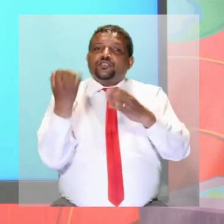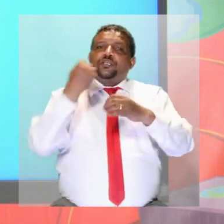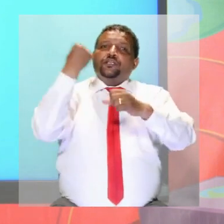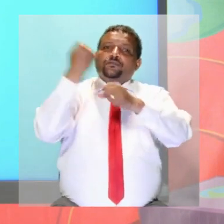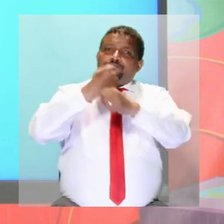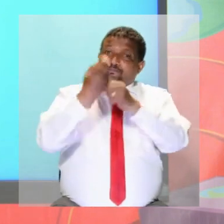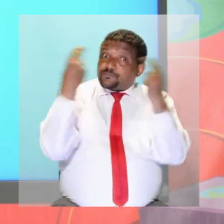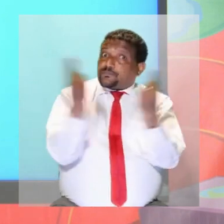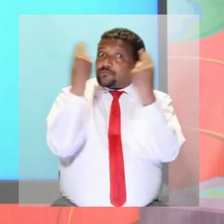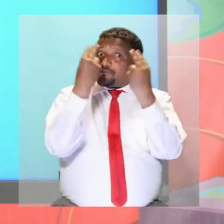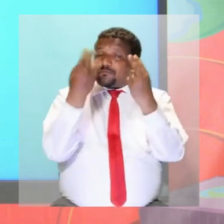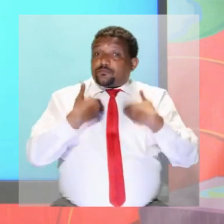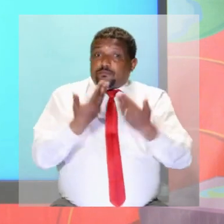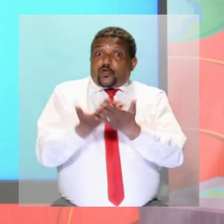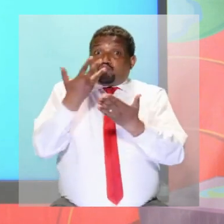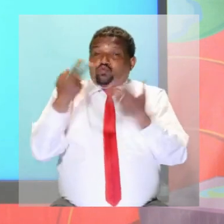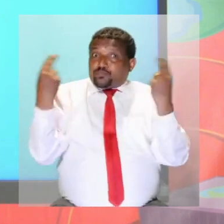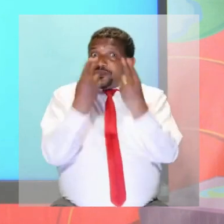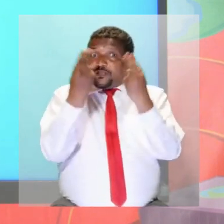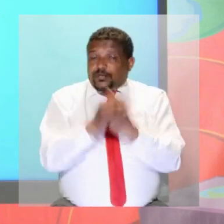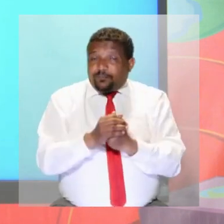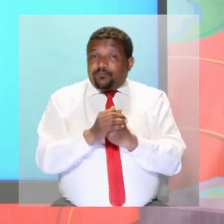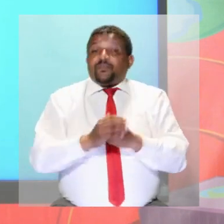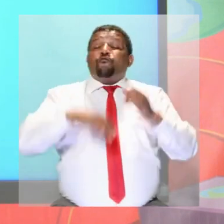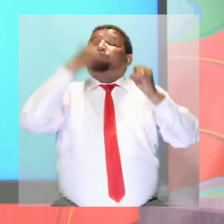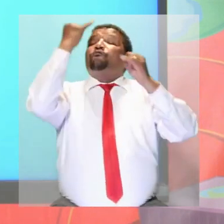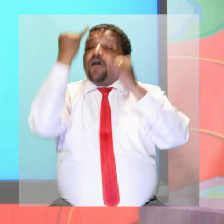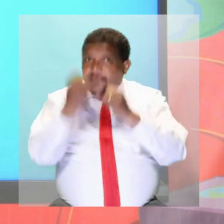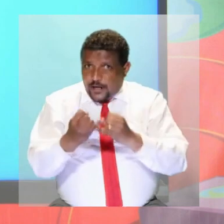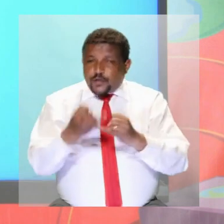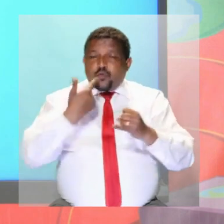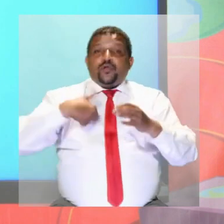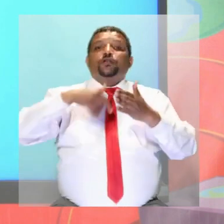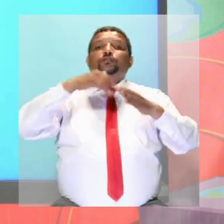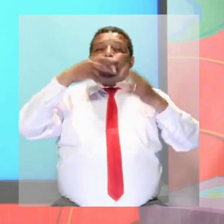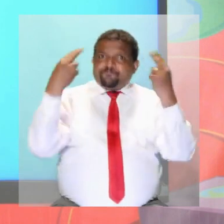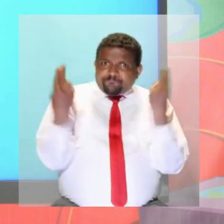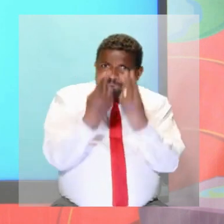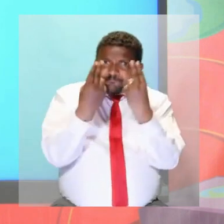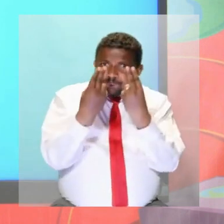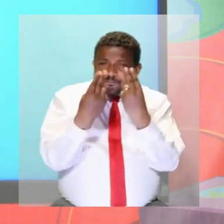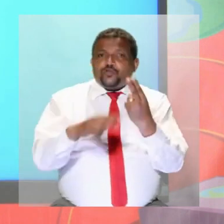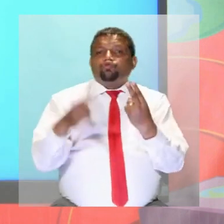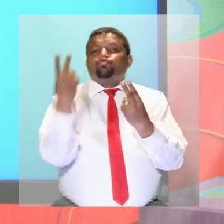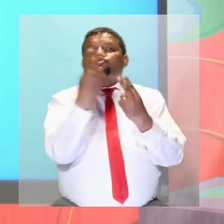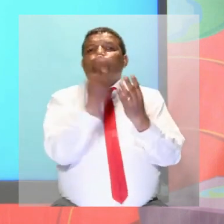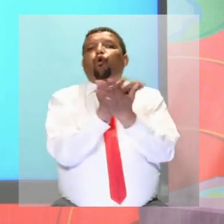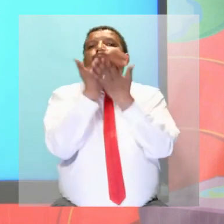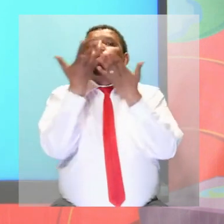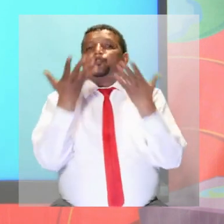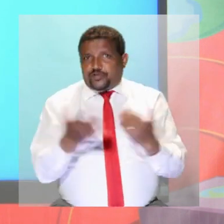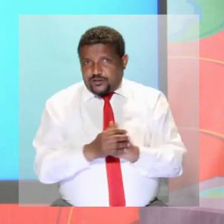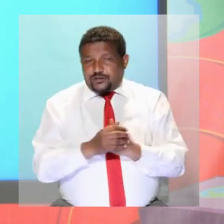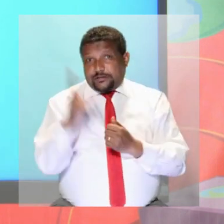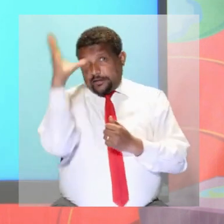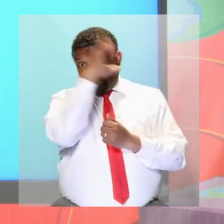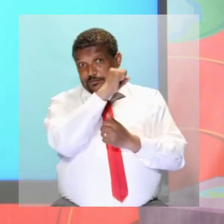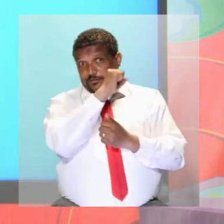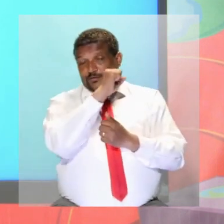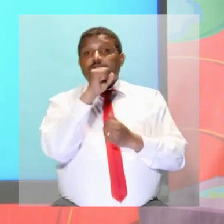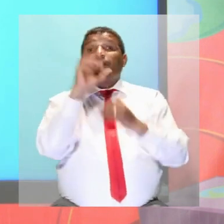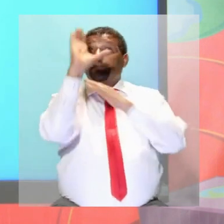the available resources. And finally, we employed only two commodities. As an assumption,